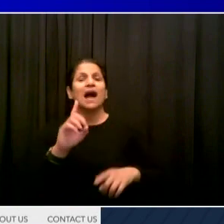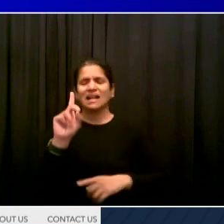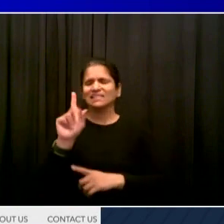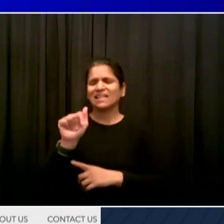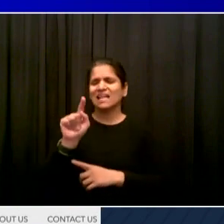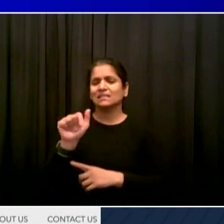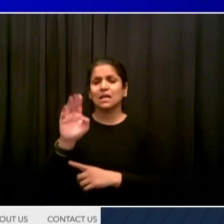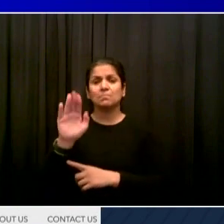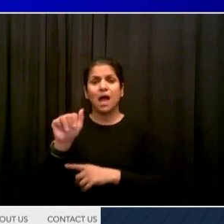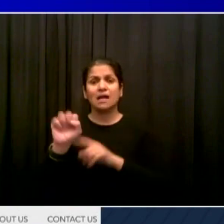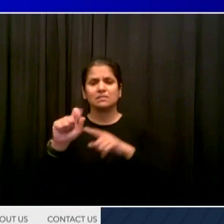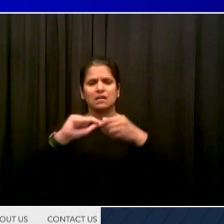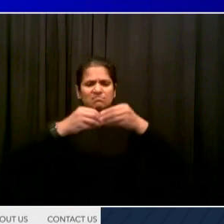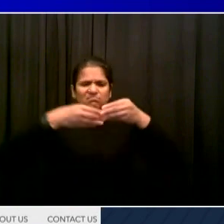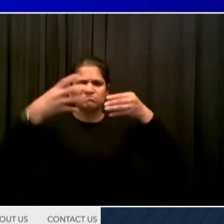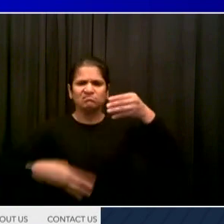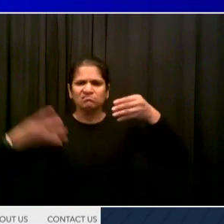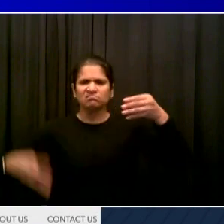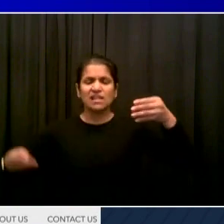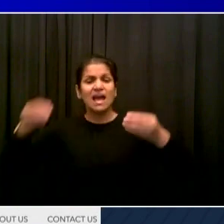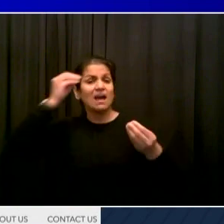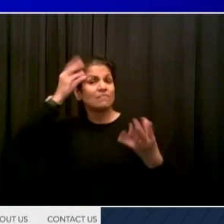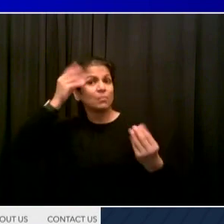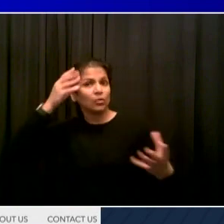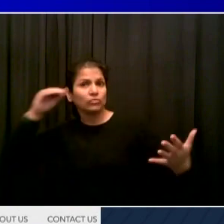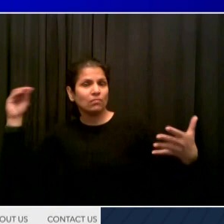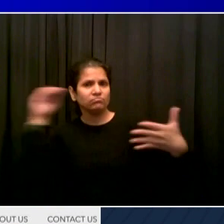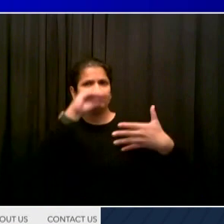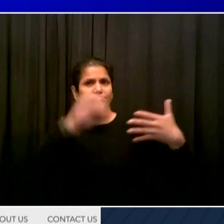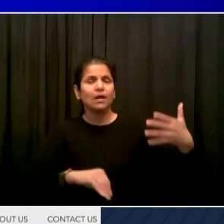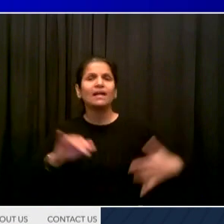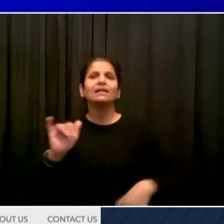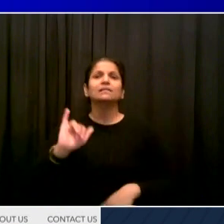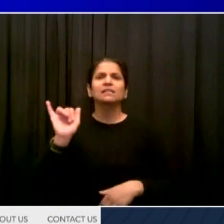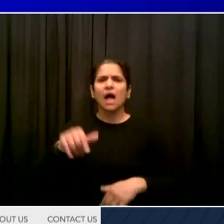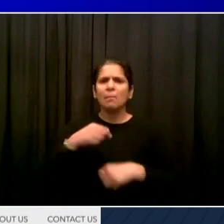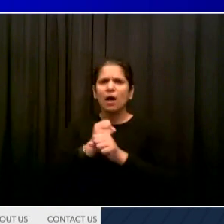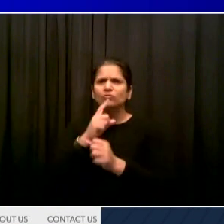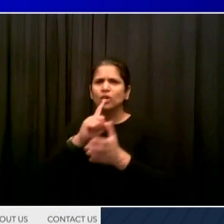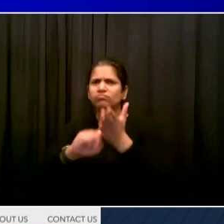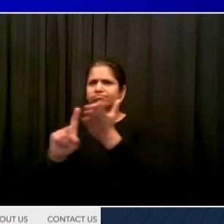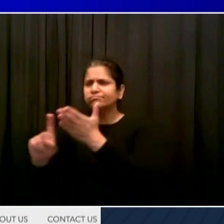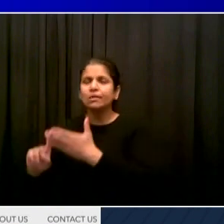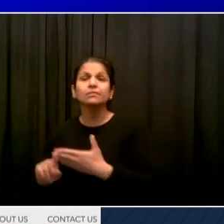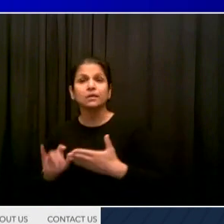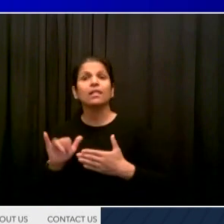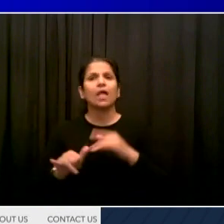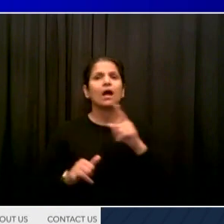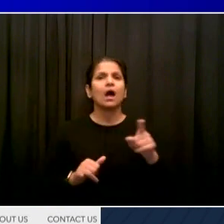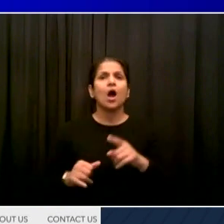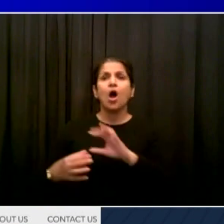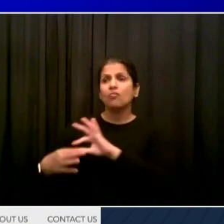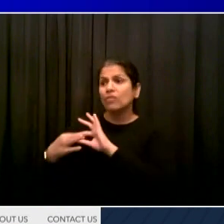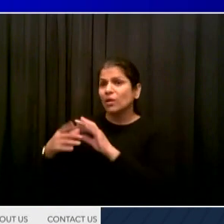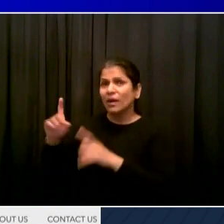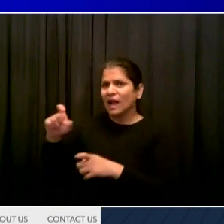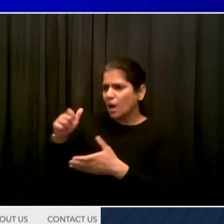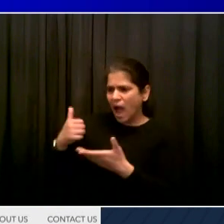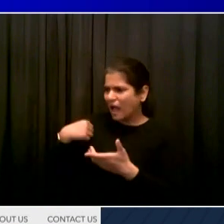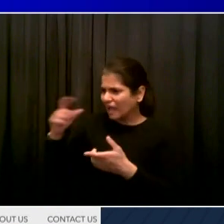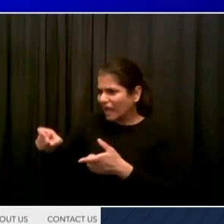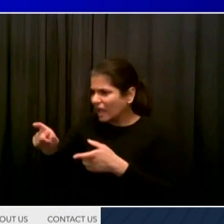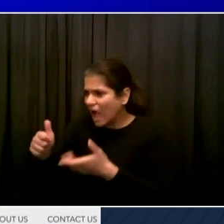to be connecting them to a wide range of resources to support them in their experience with long COVID. These resources fall into 4